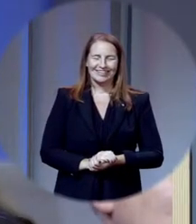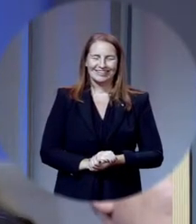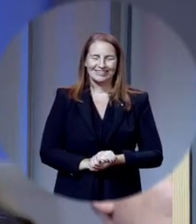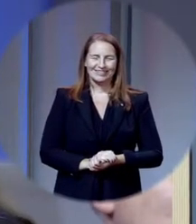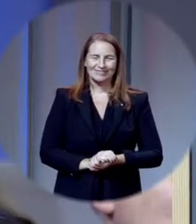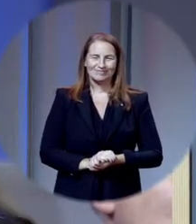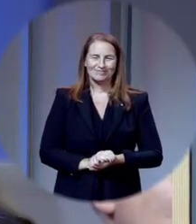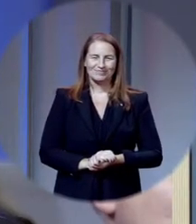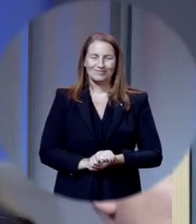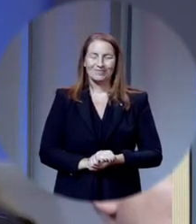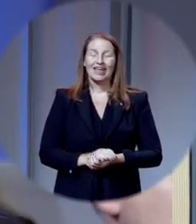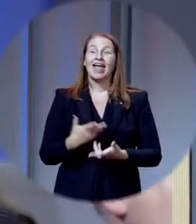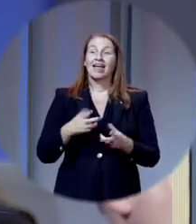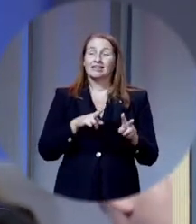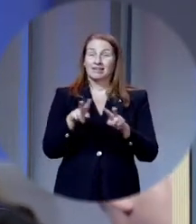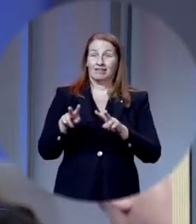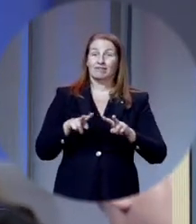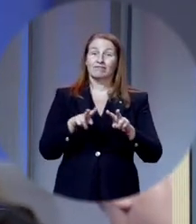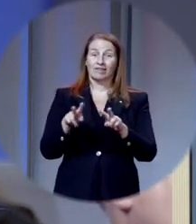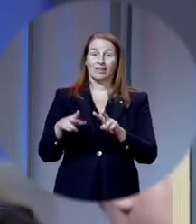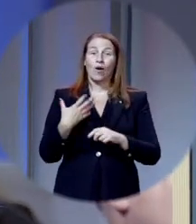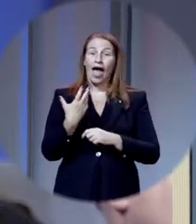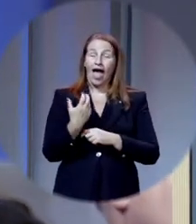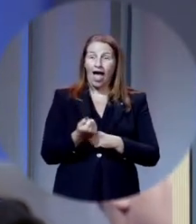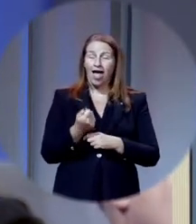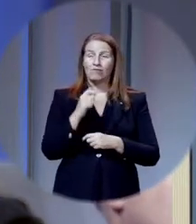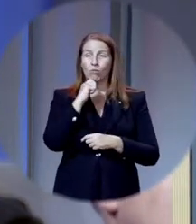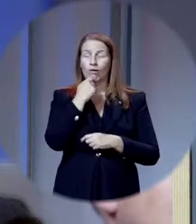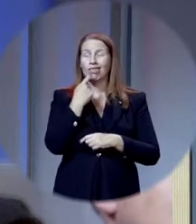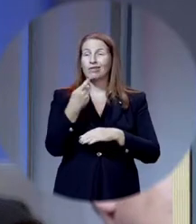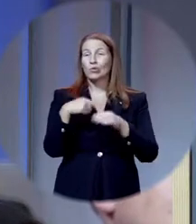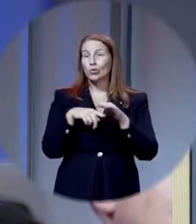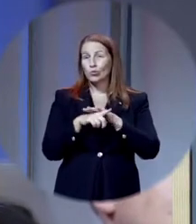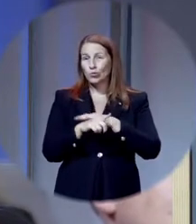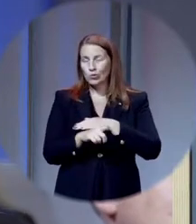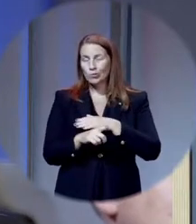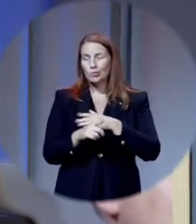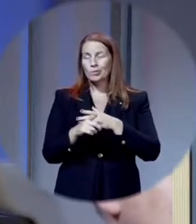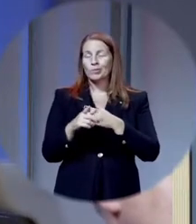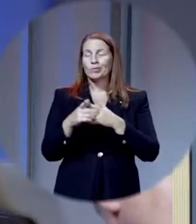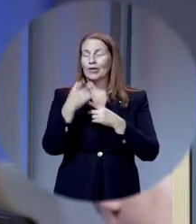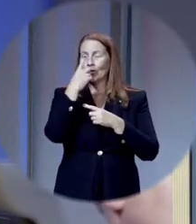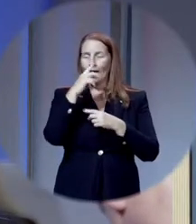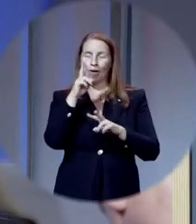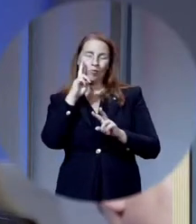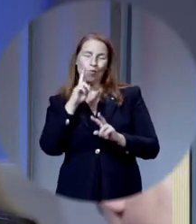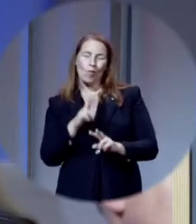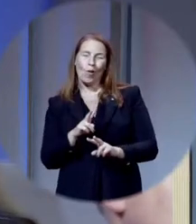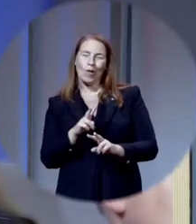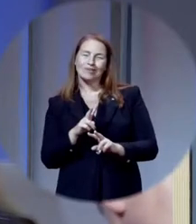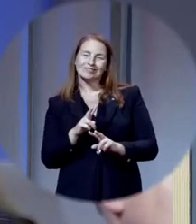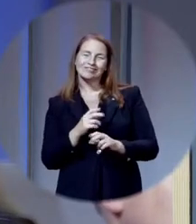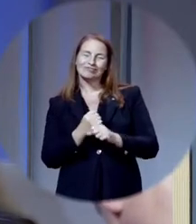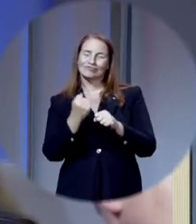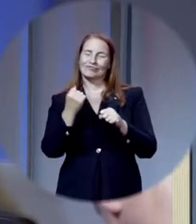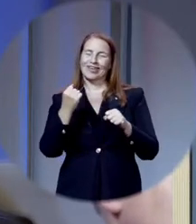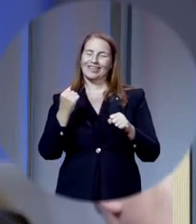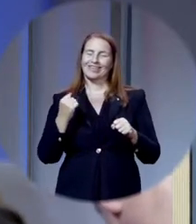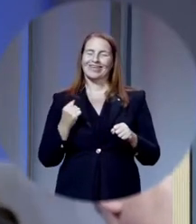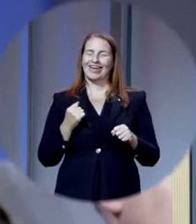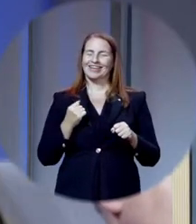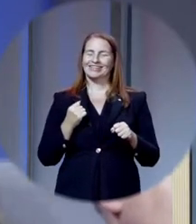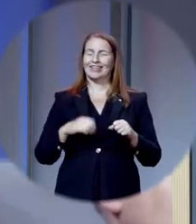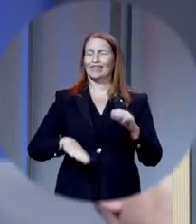This is being recorded. So in years to come, you'll be able to replay your graduation moment and the whole